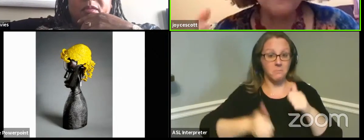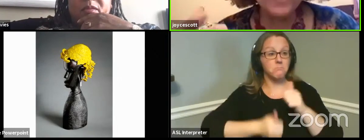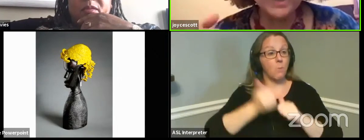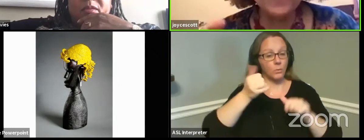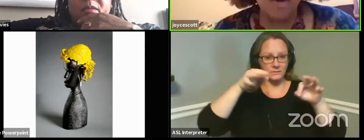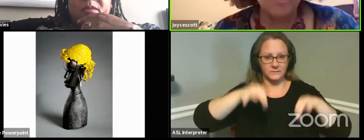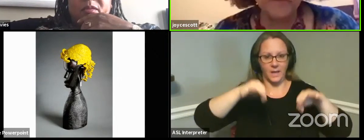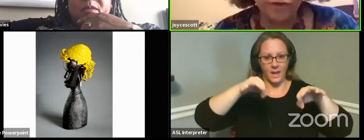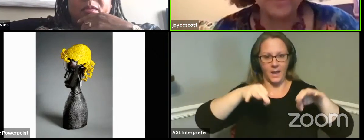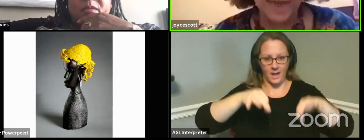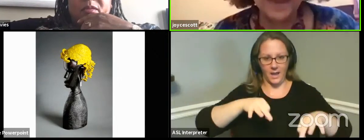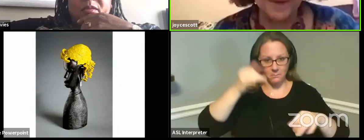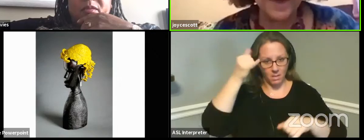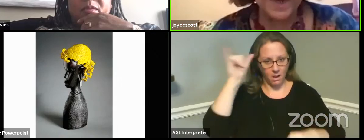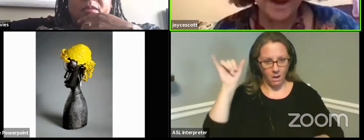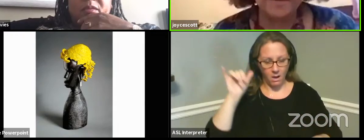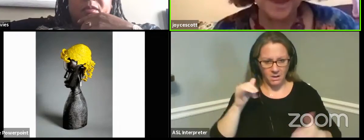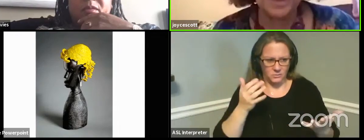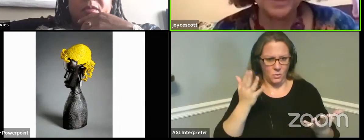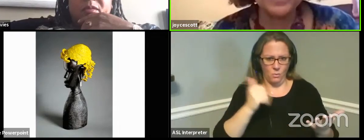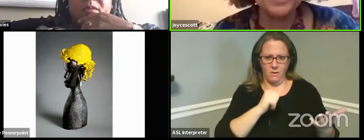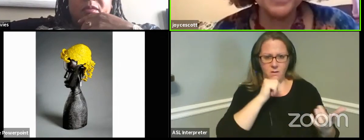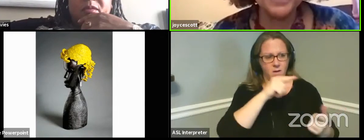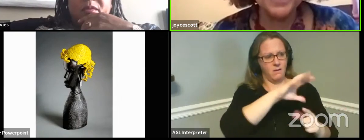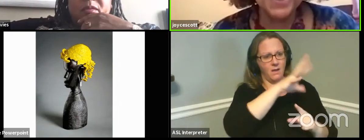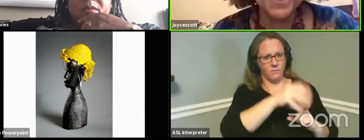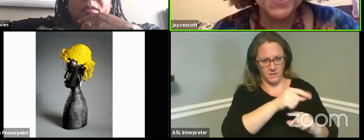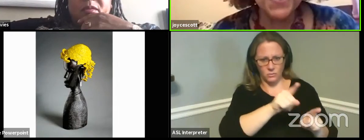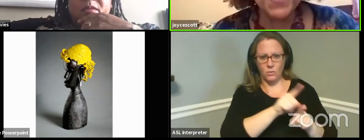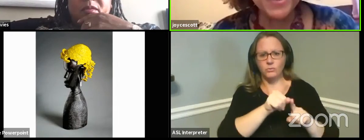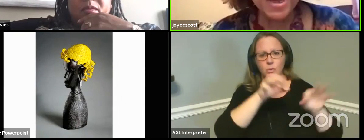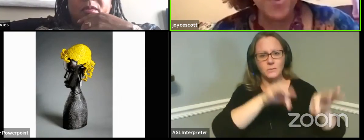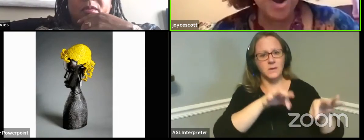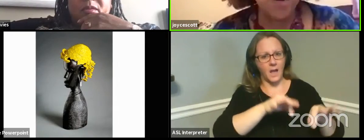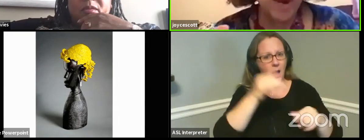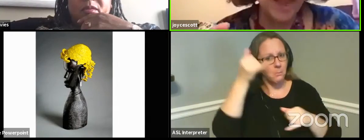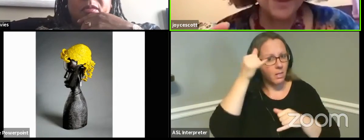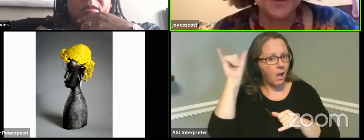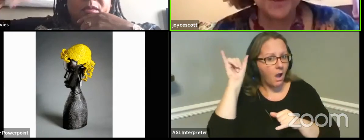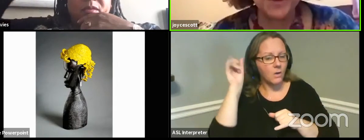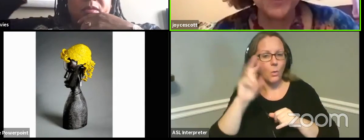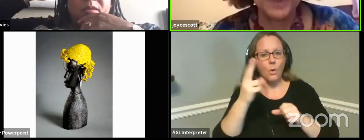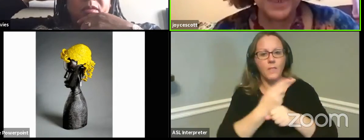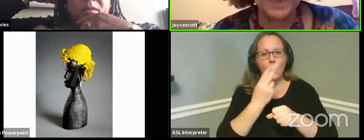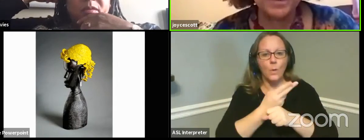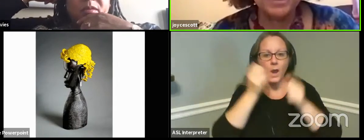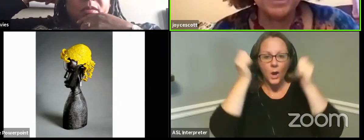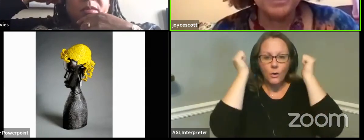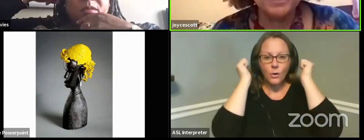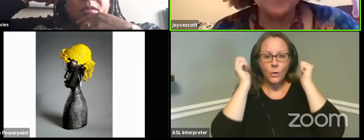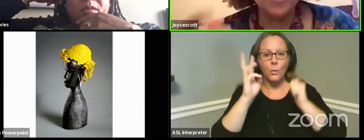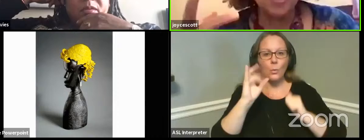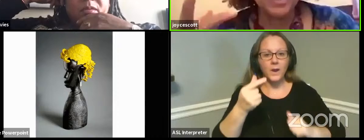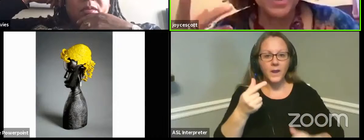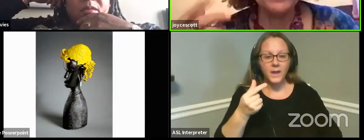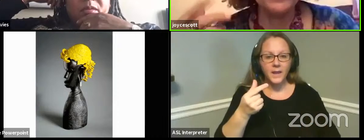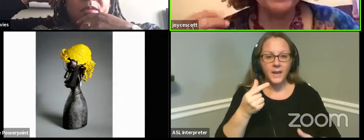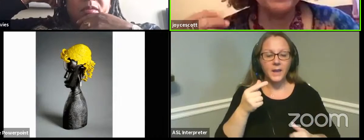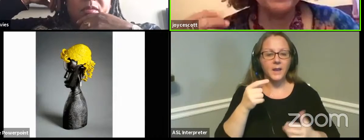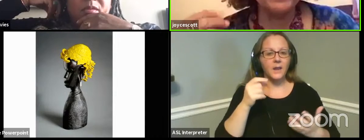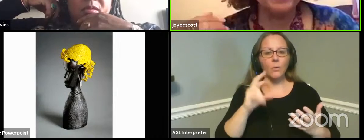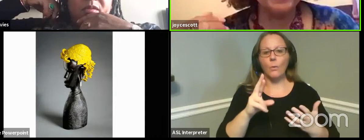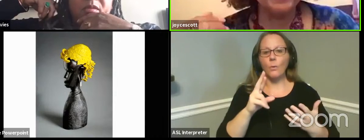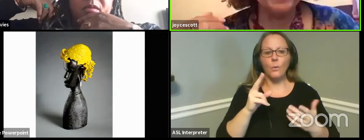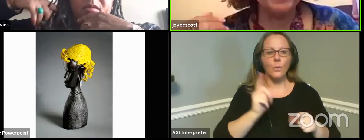So Africans also dye their hair blonde, or they wear wigs, or they do all kinds